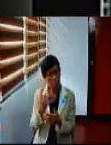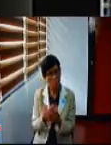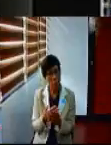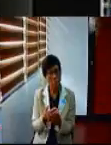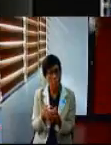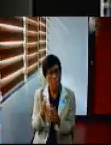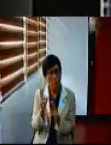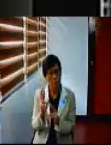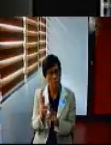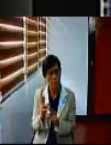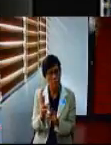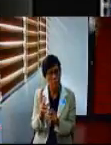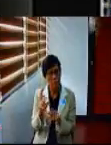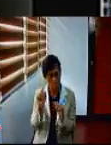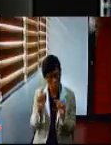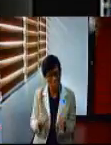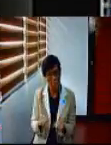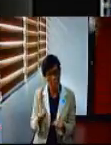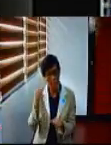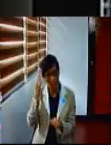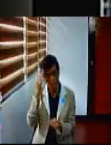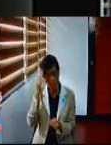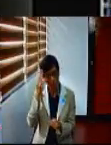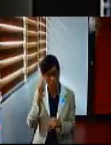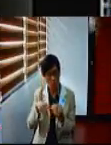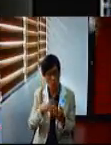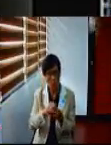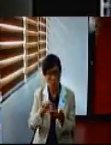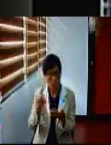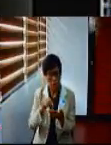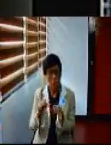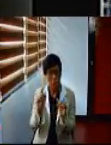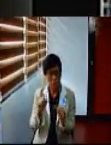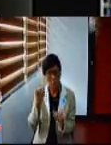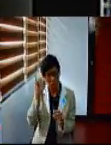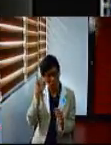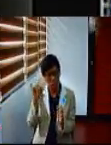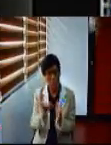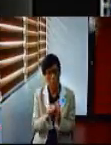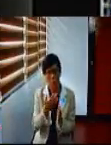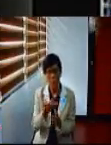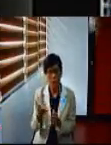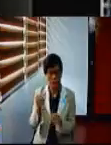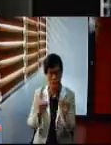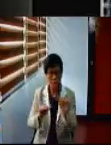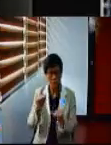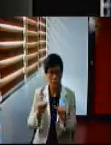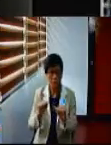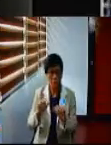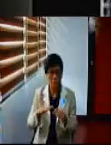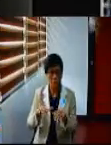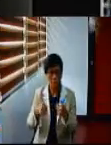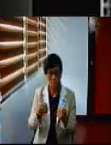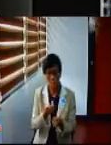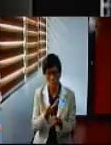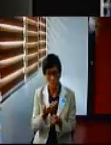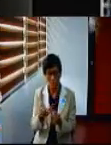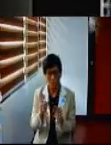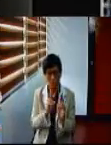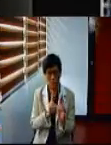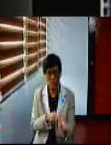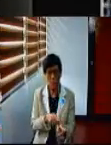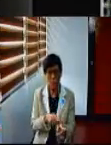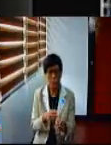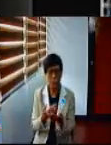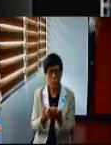be able to track all the harms that they have identified in their assessment and how they are responding to